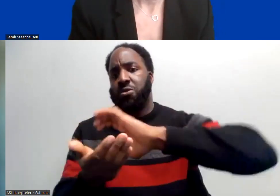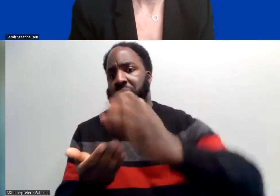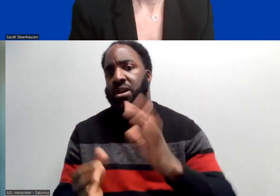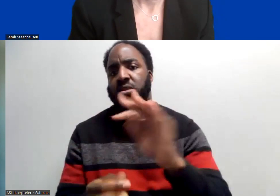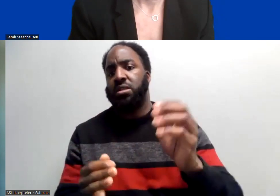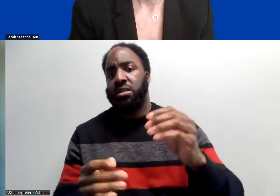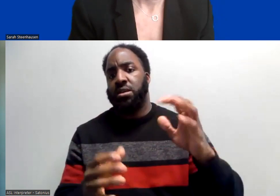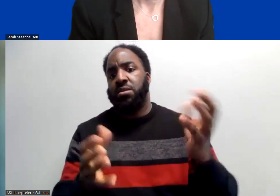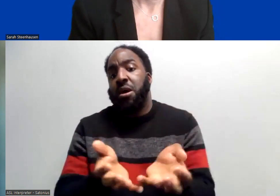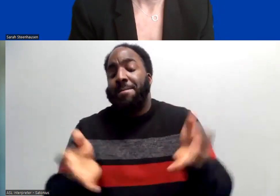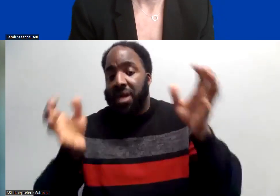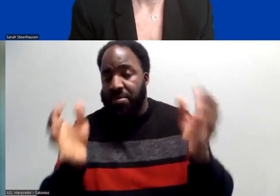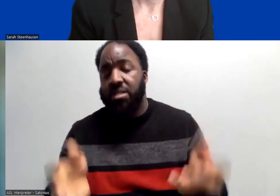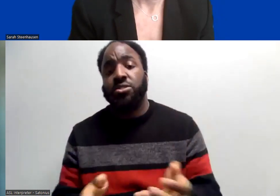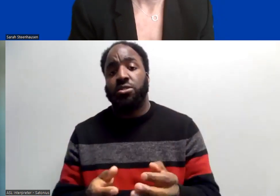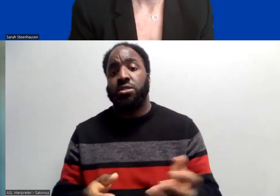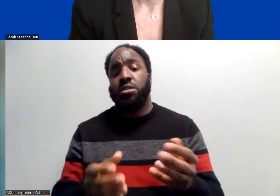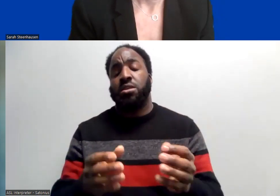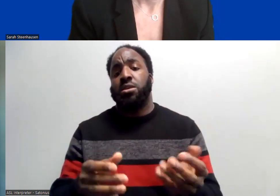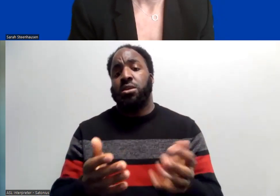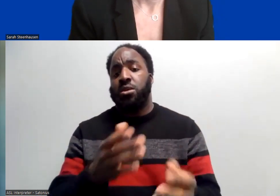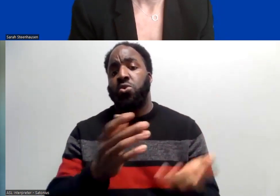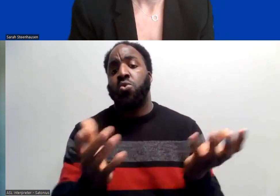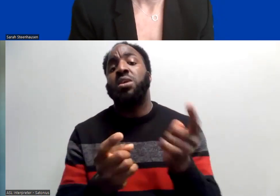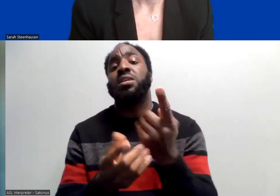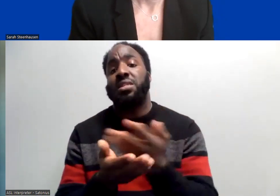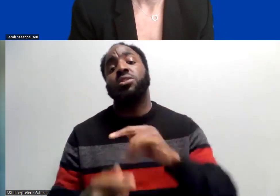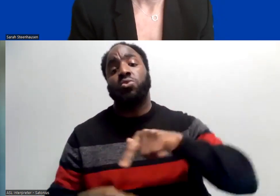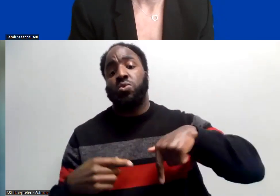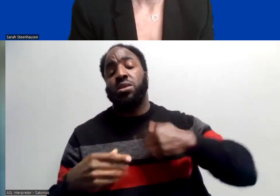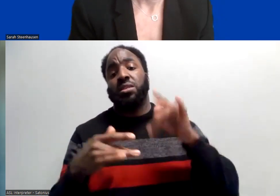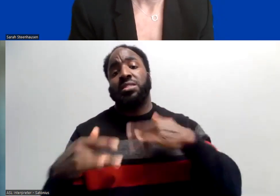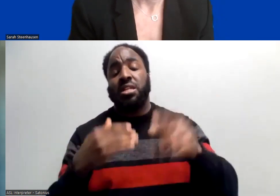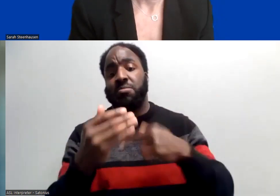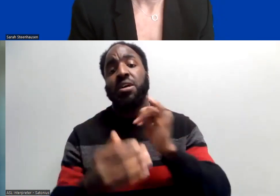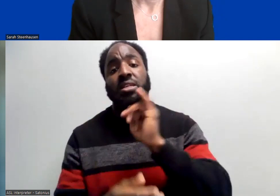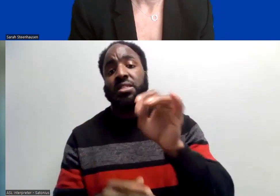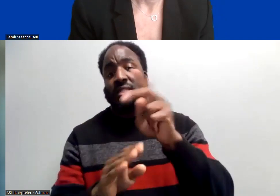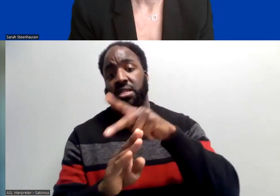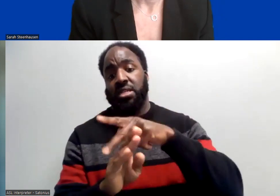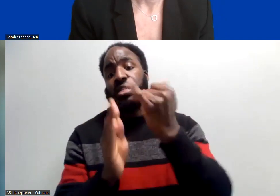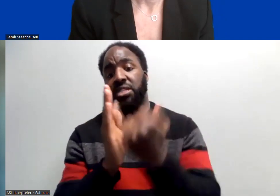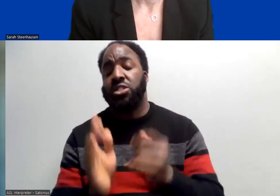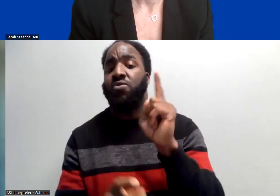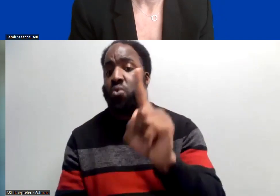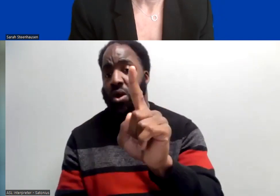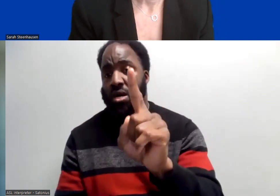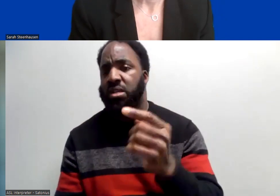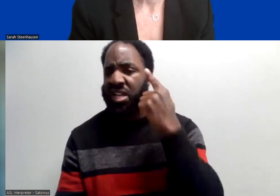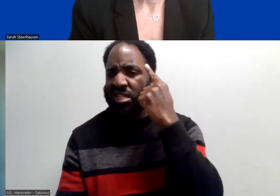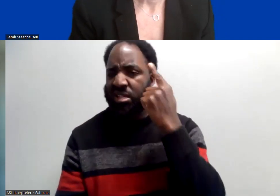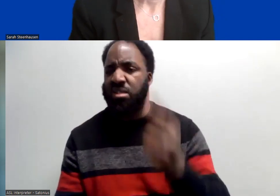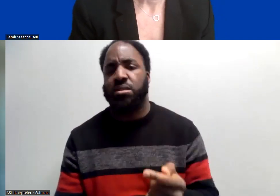programs? One of the ones that we're most excited about is Initiative 1, I think it is,